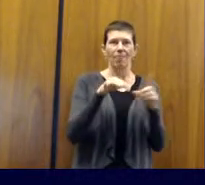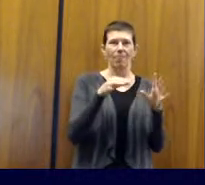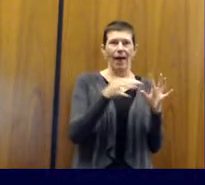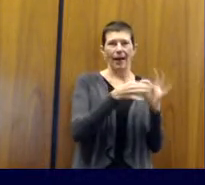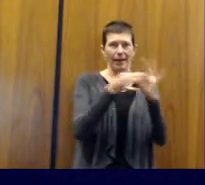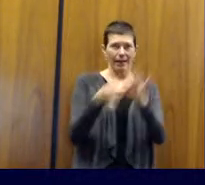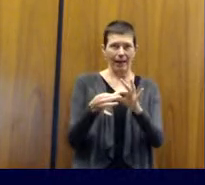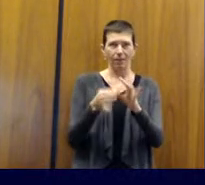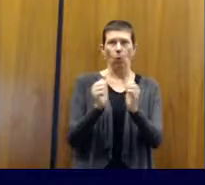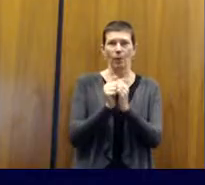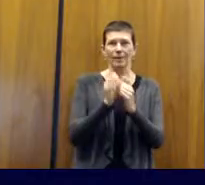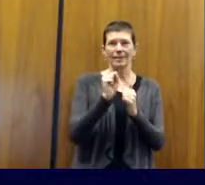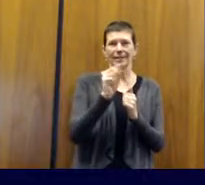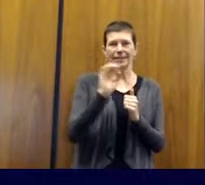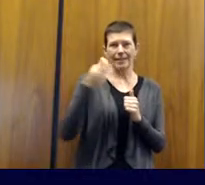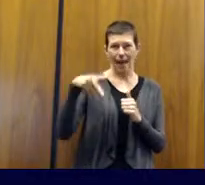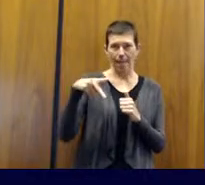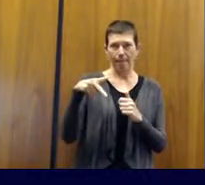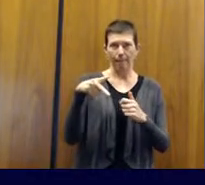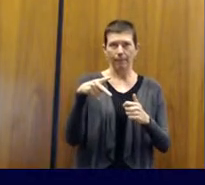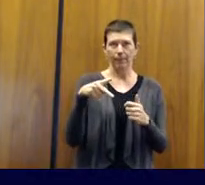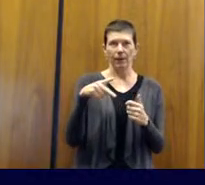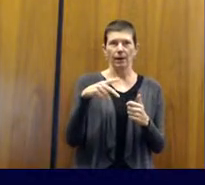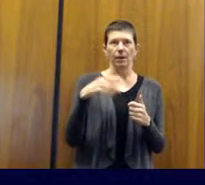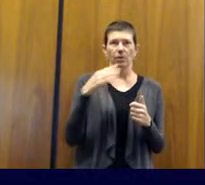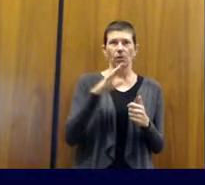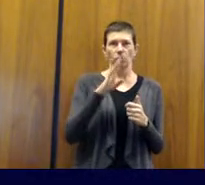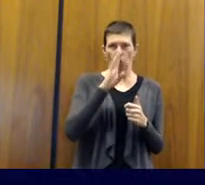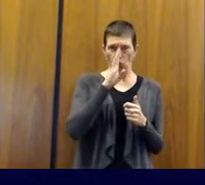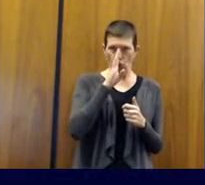against SNAP. There is a direct